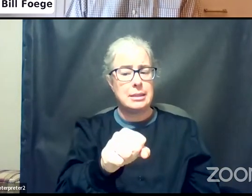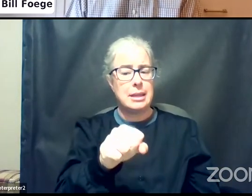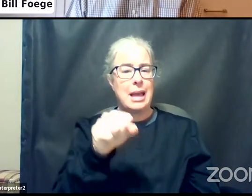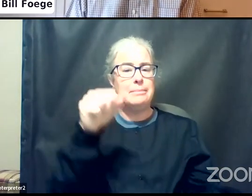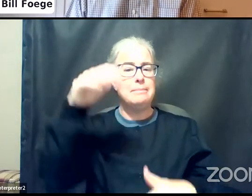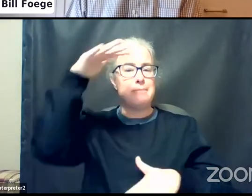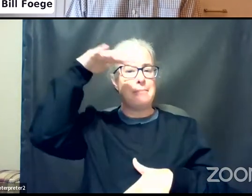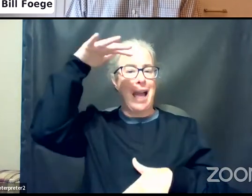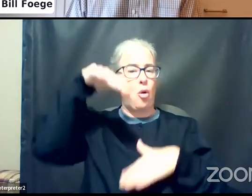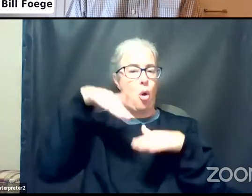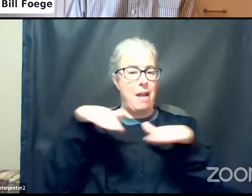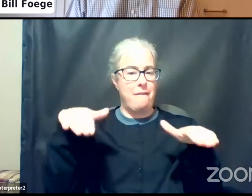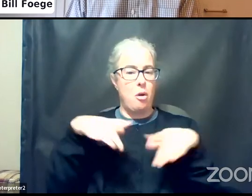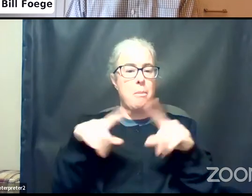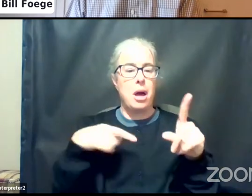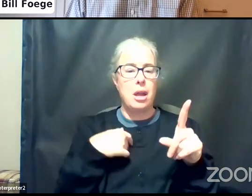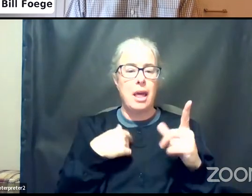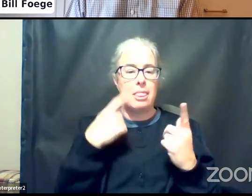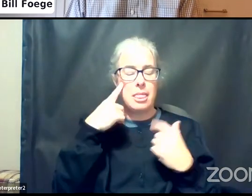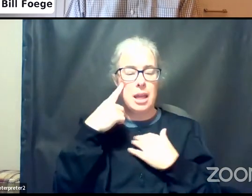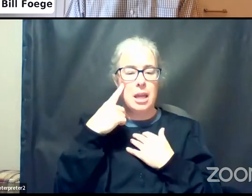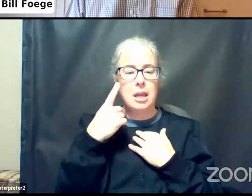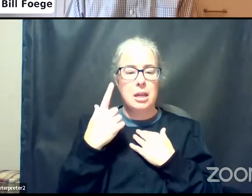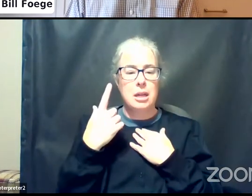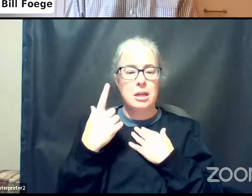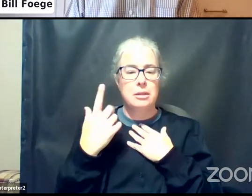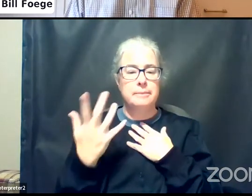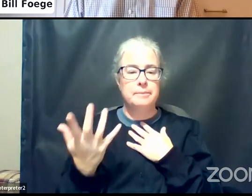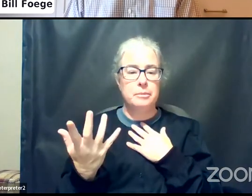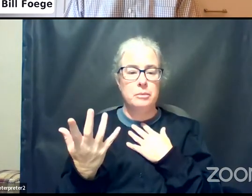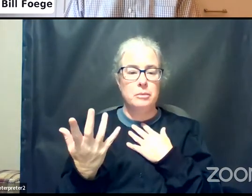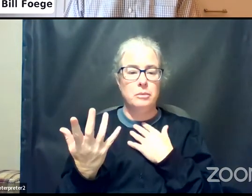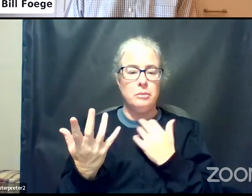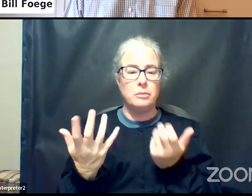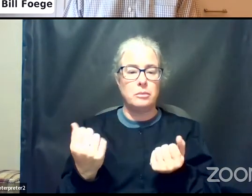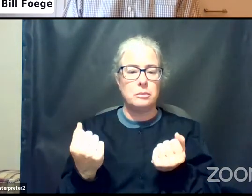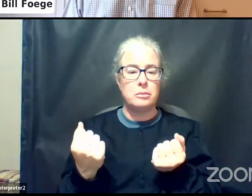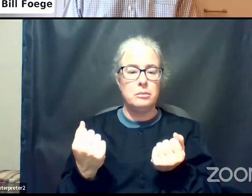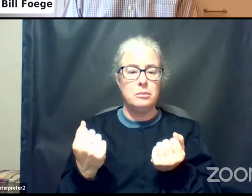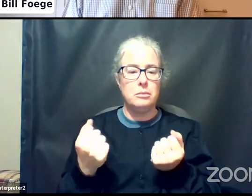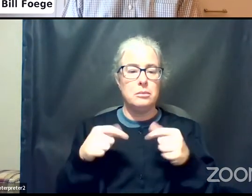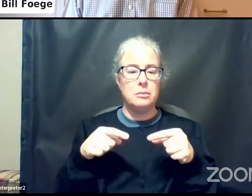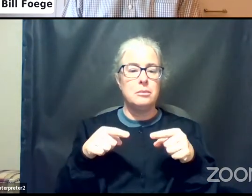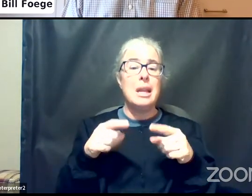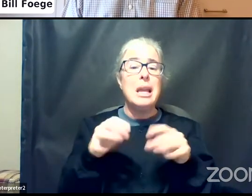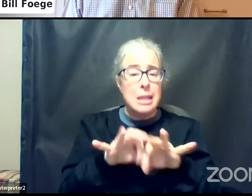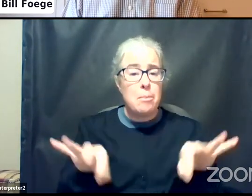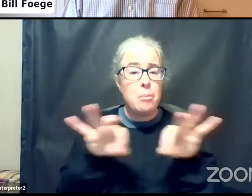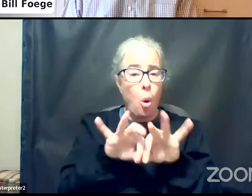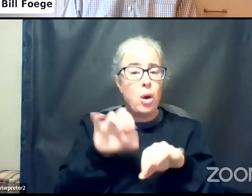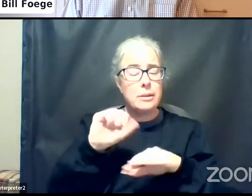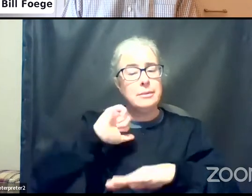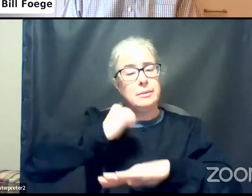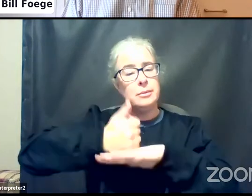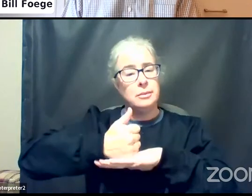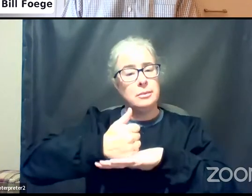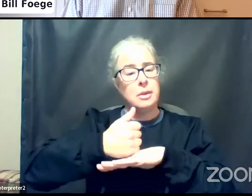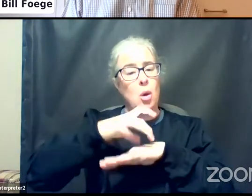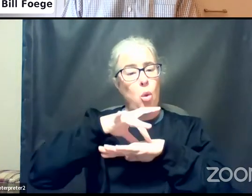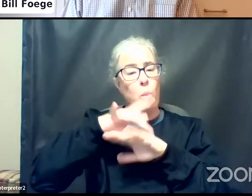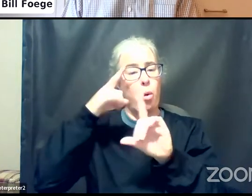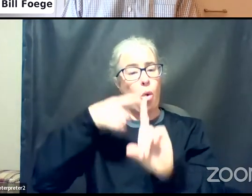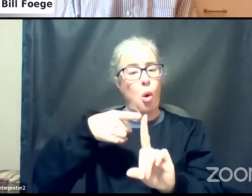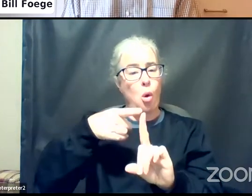macro level but I think you know um while it's important to set these Global